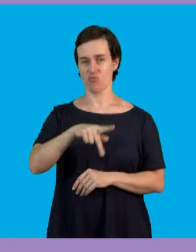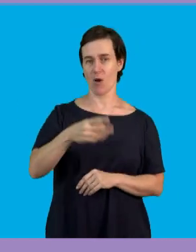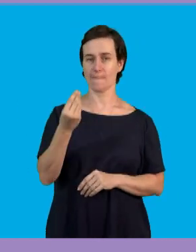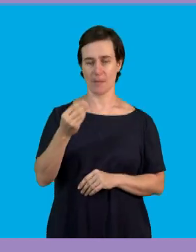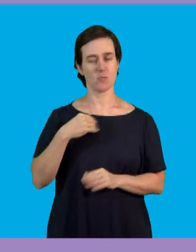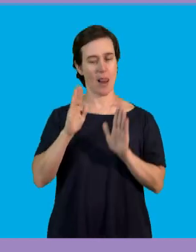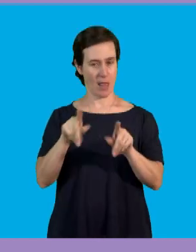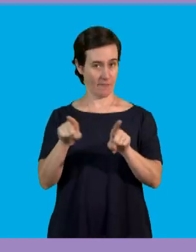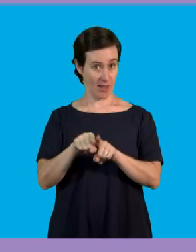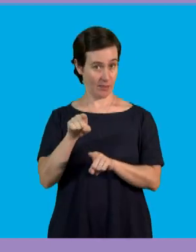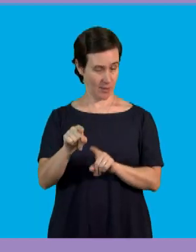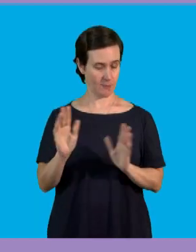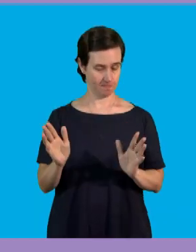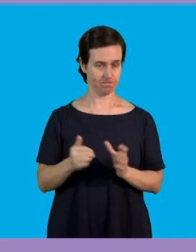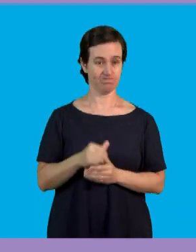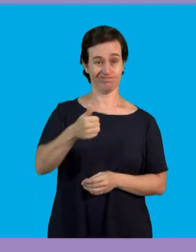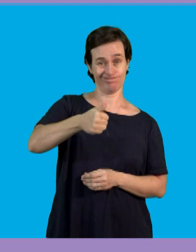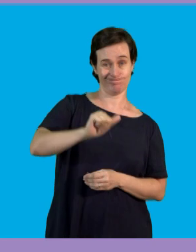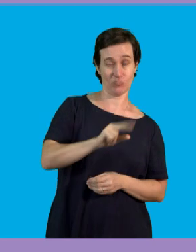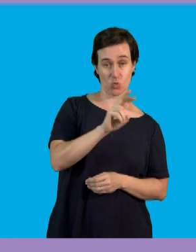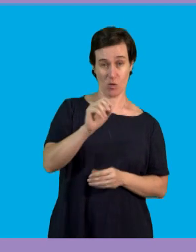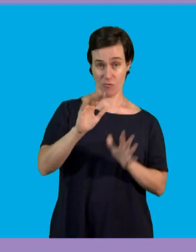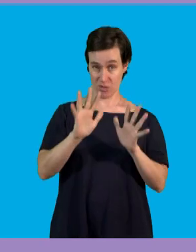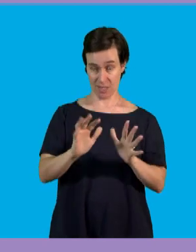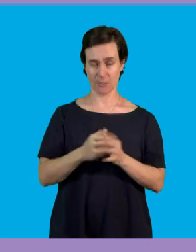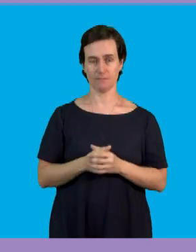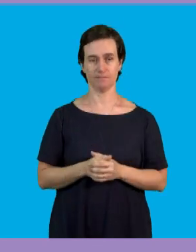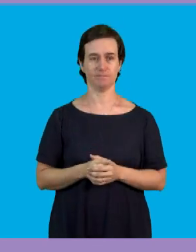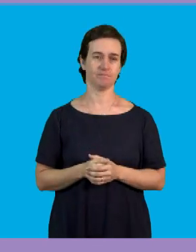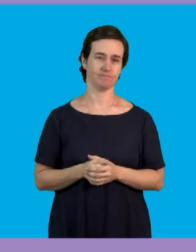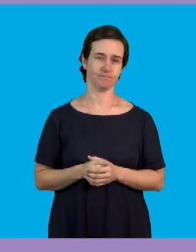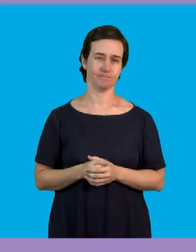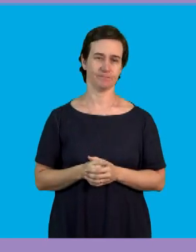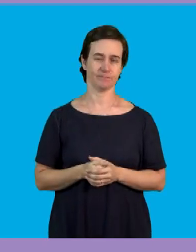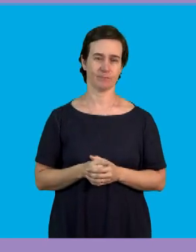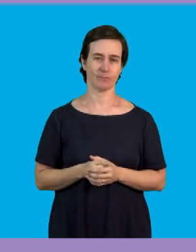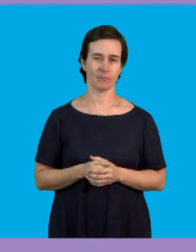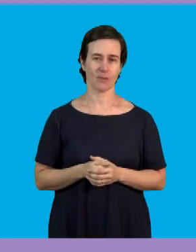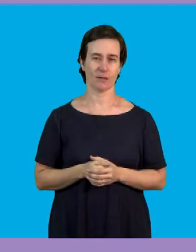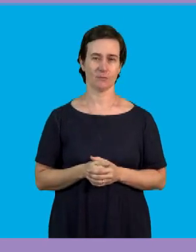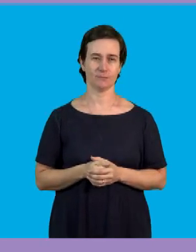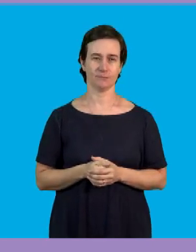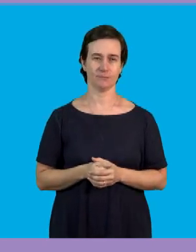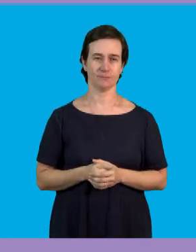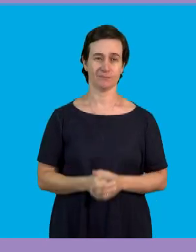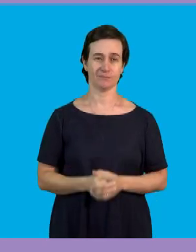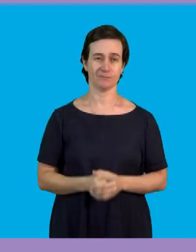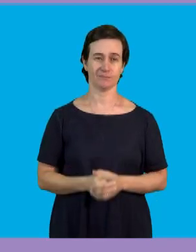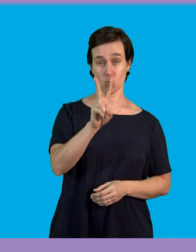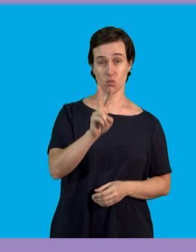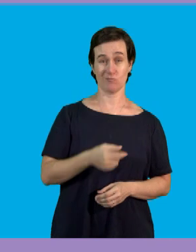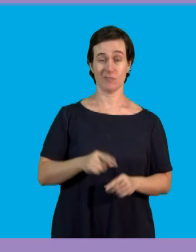going to stop. Then we have 210, and when we break that down, that is going to be